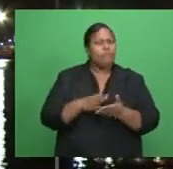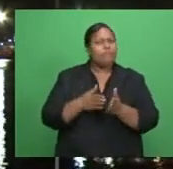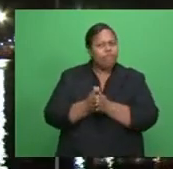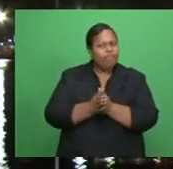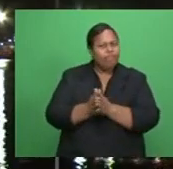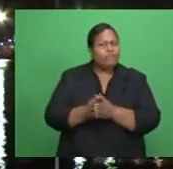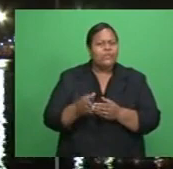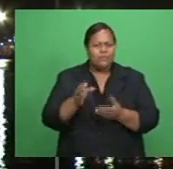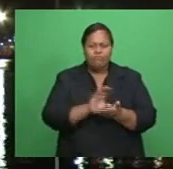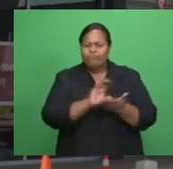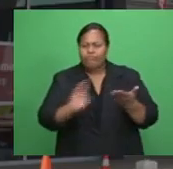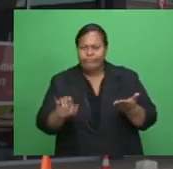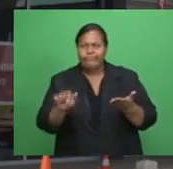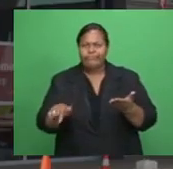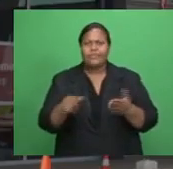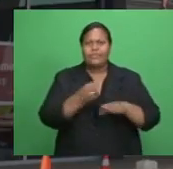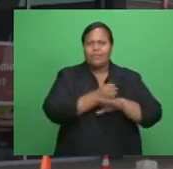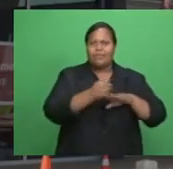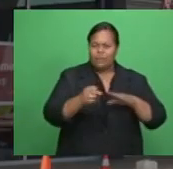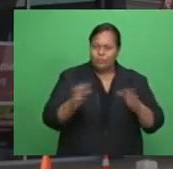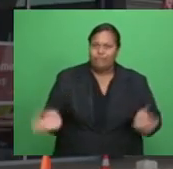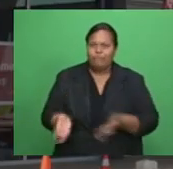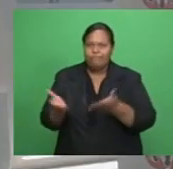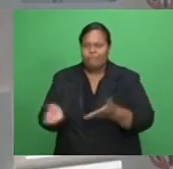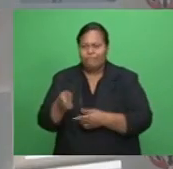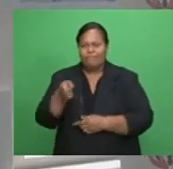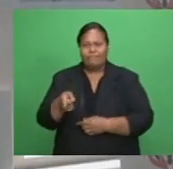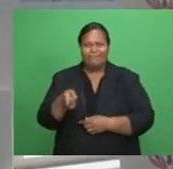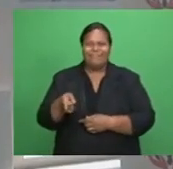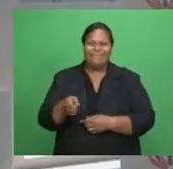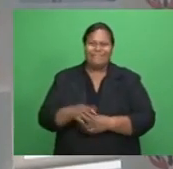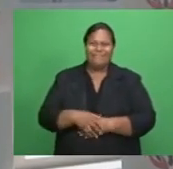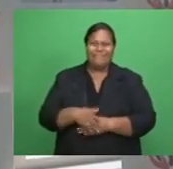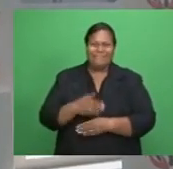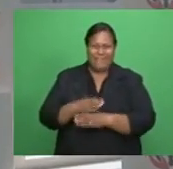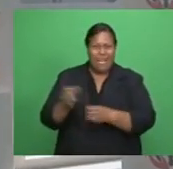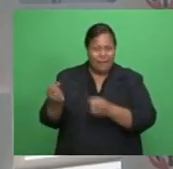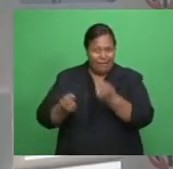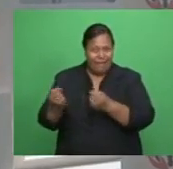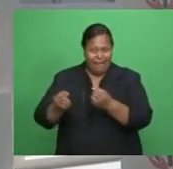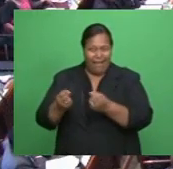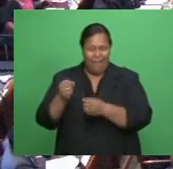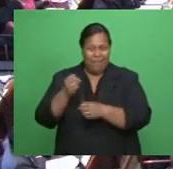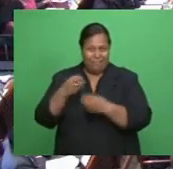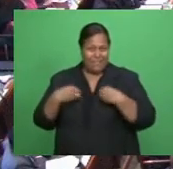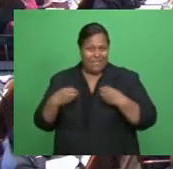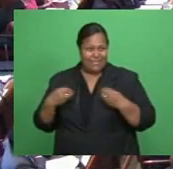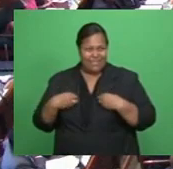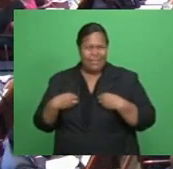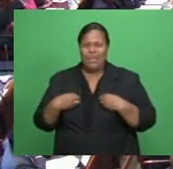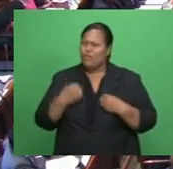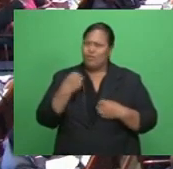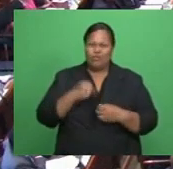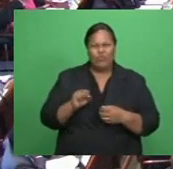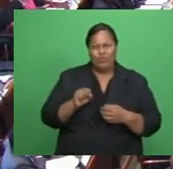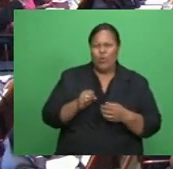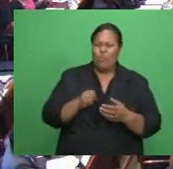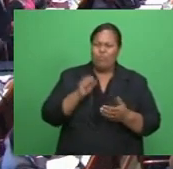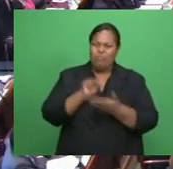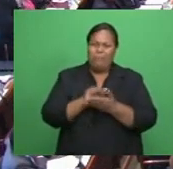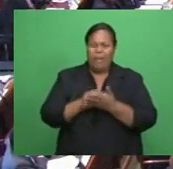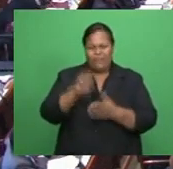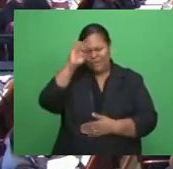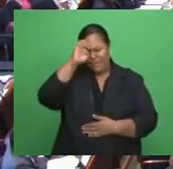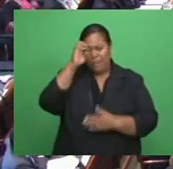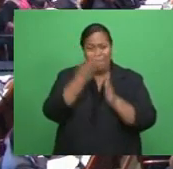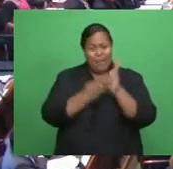stimulate the economy. Chief Executive Craig Sims, who says while he has no specific expectations for the budget tomorrow, says he is